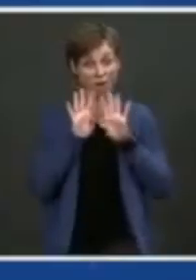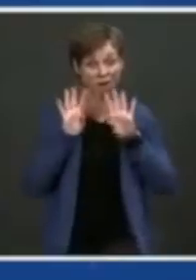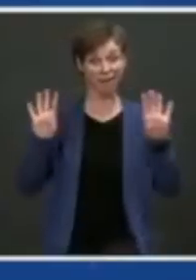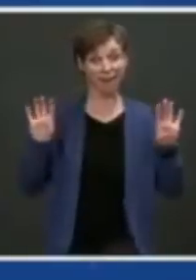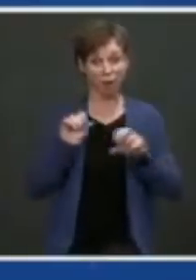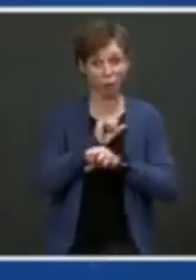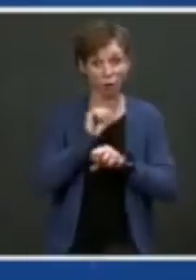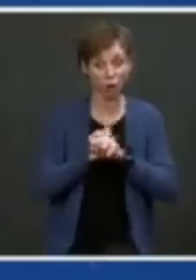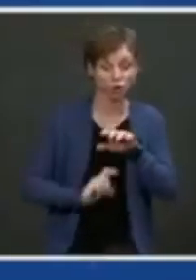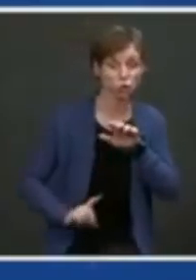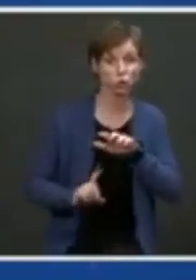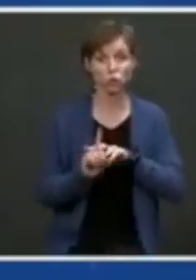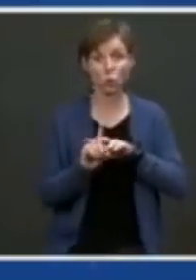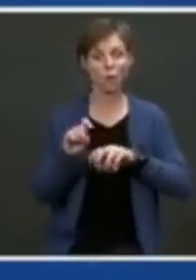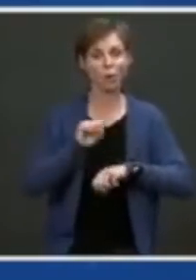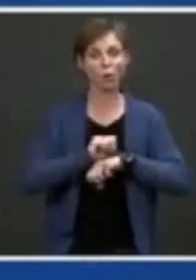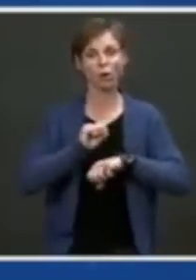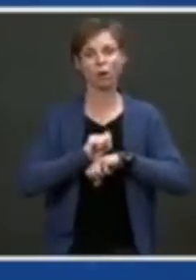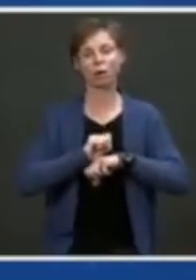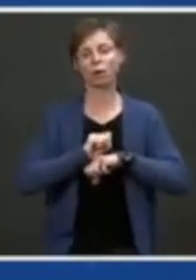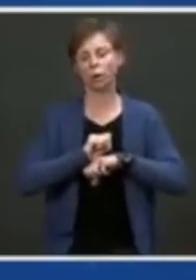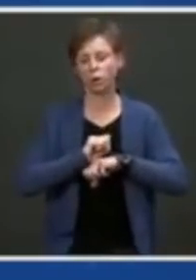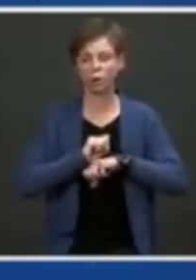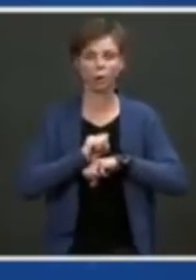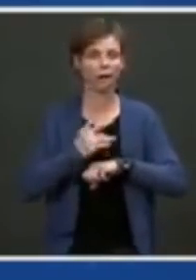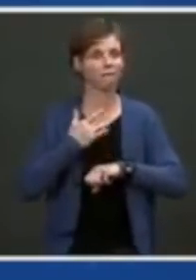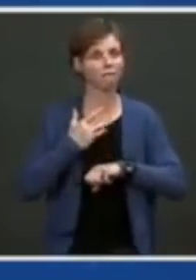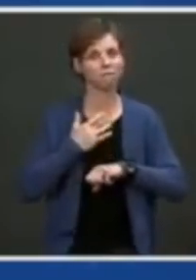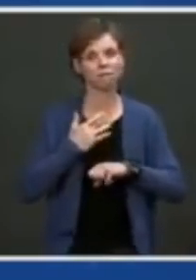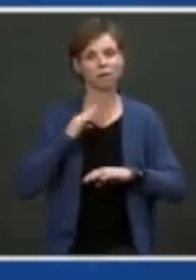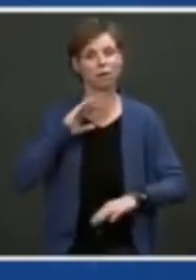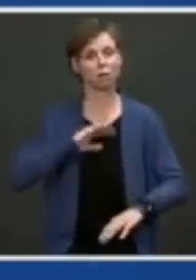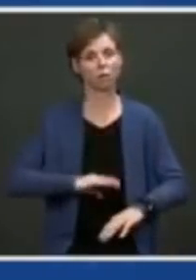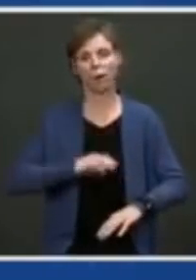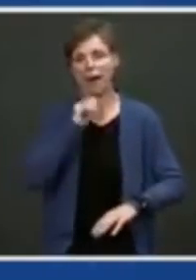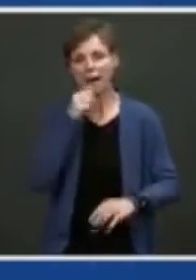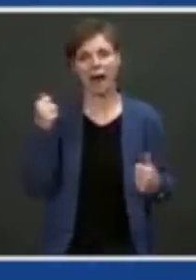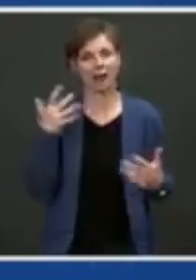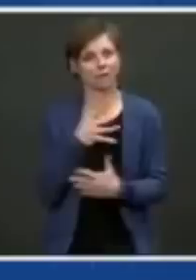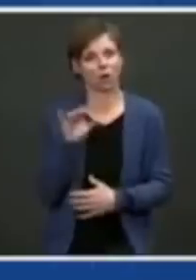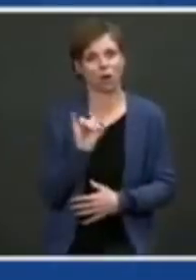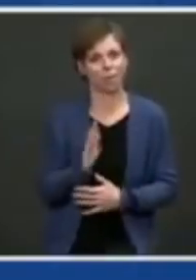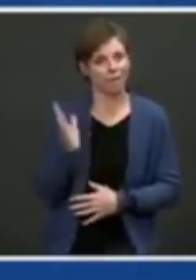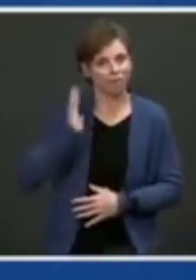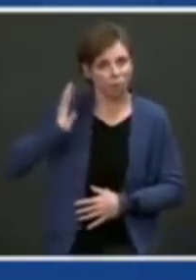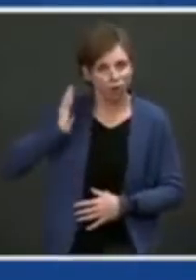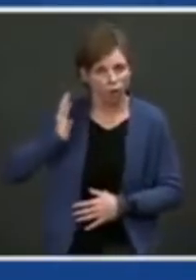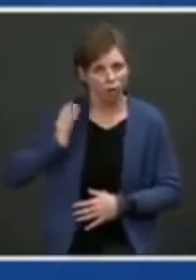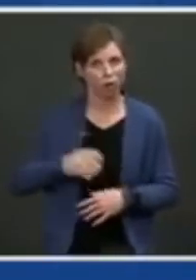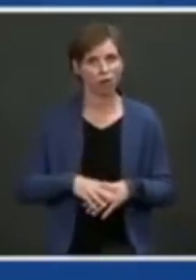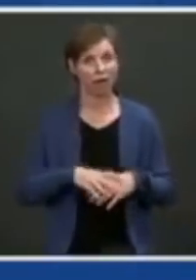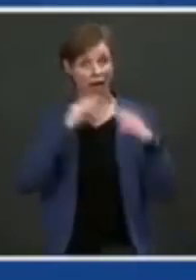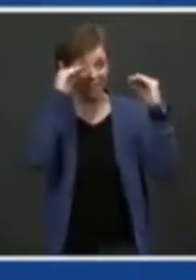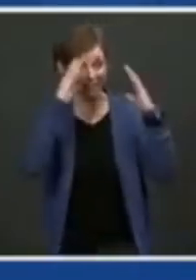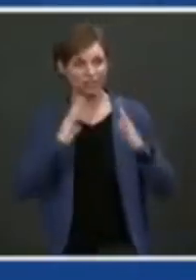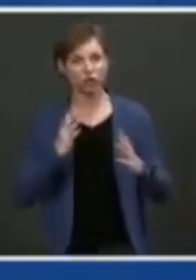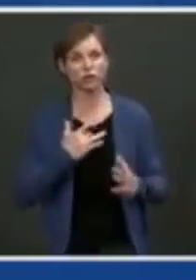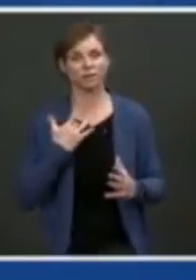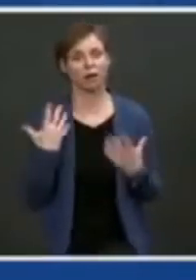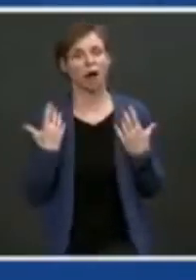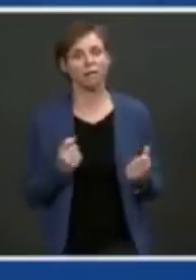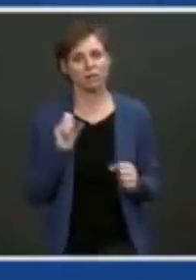jobs without the same fear they used to have. Teachers with the confidence to head back into the